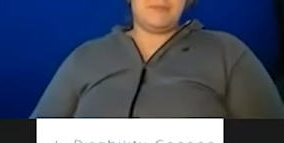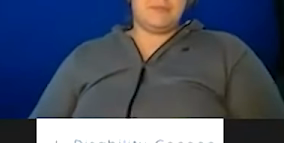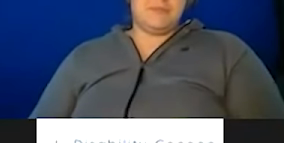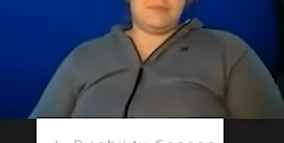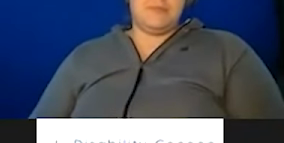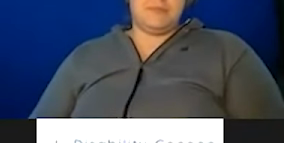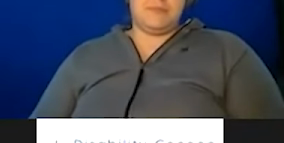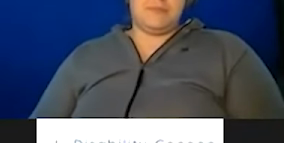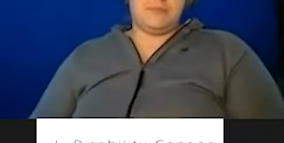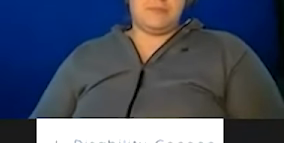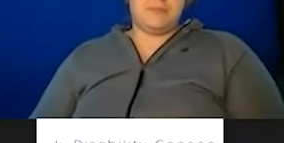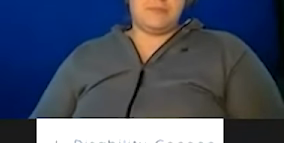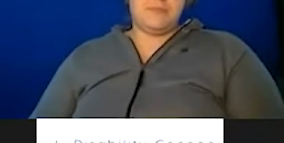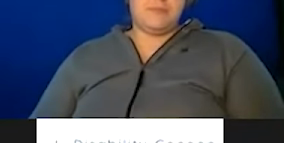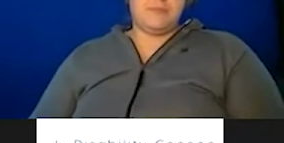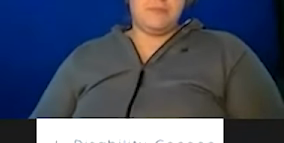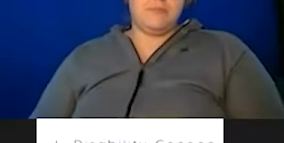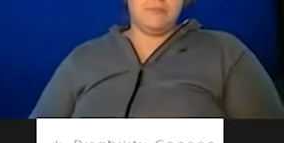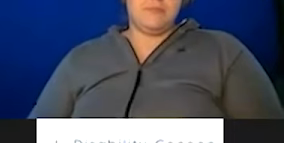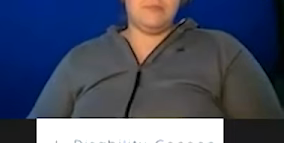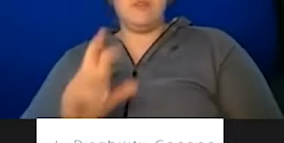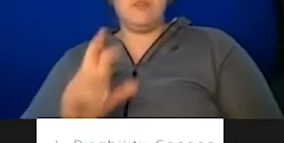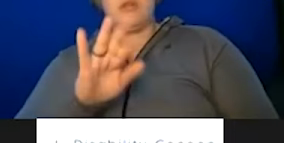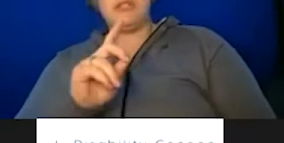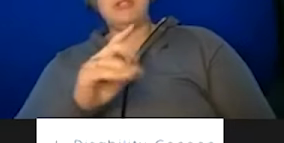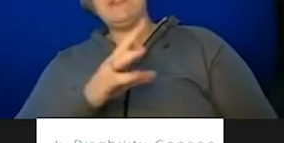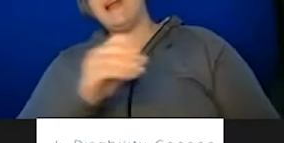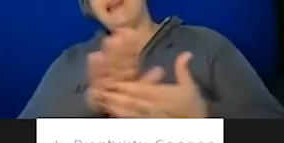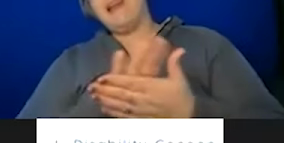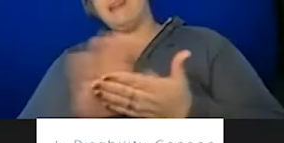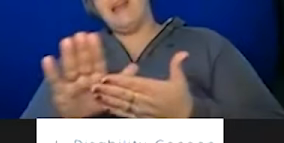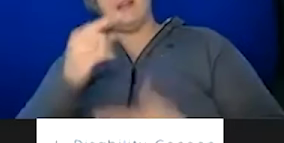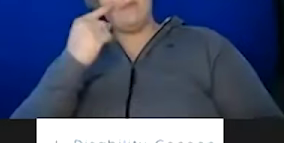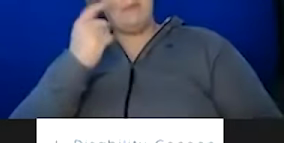and what's nice about if you have multiple